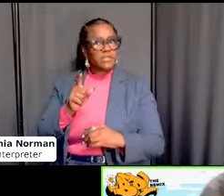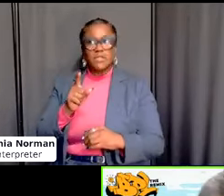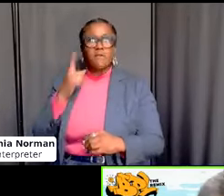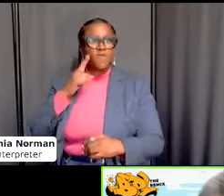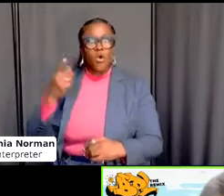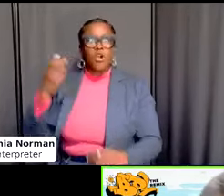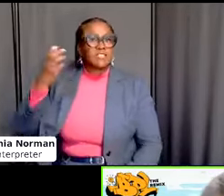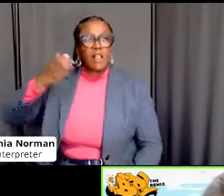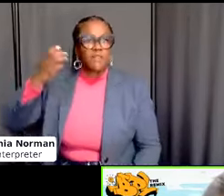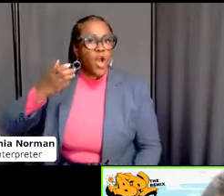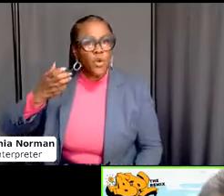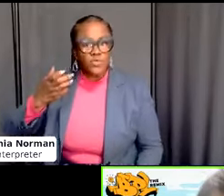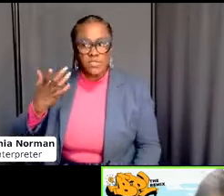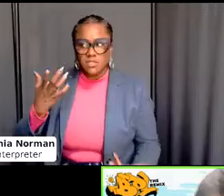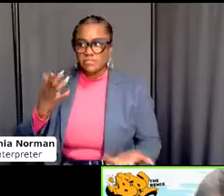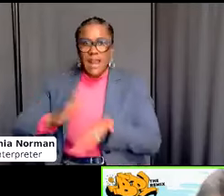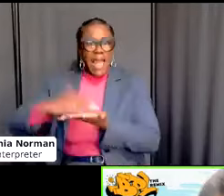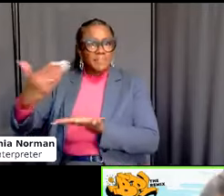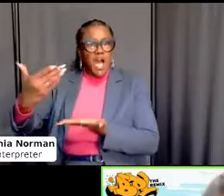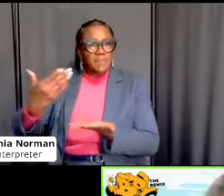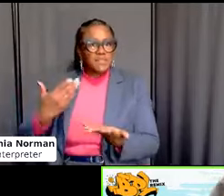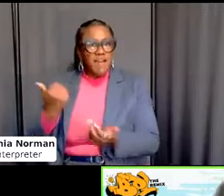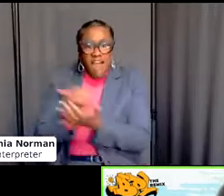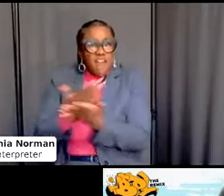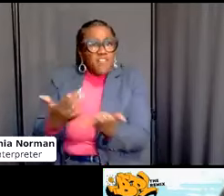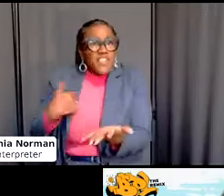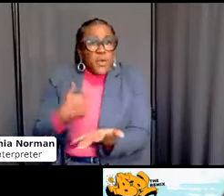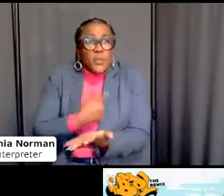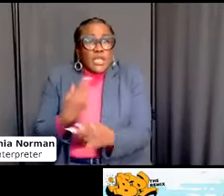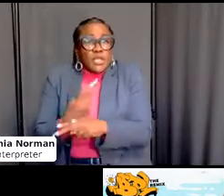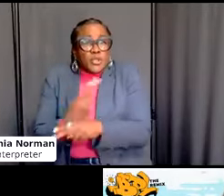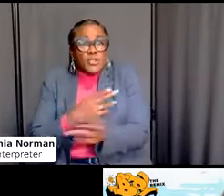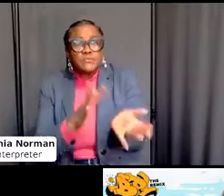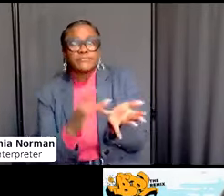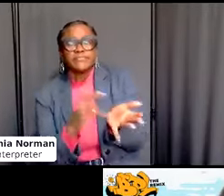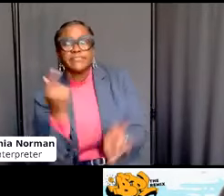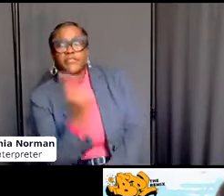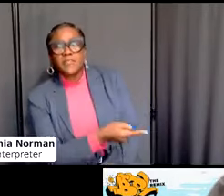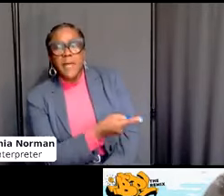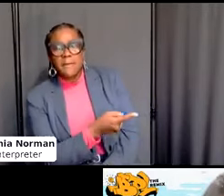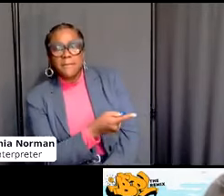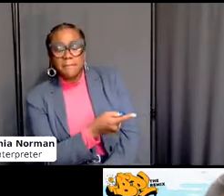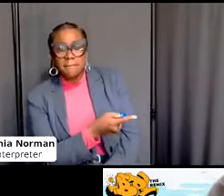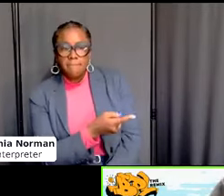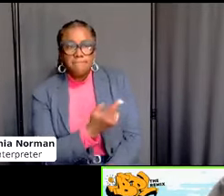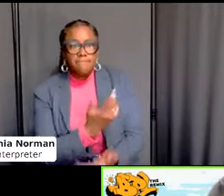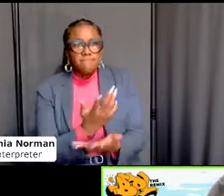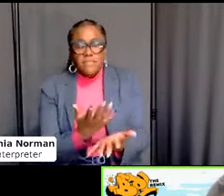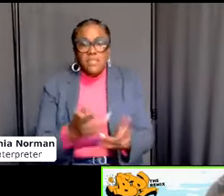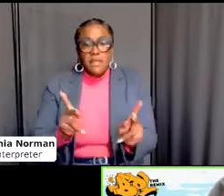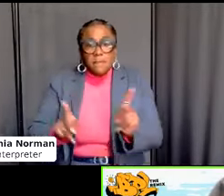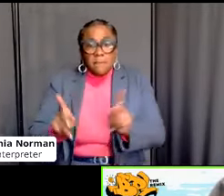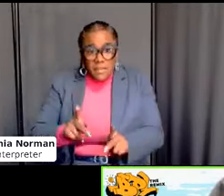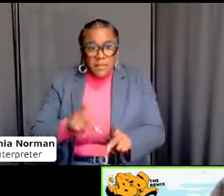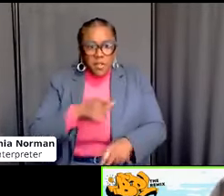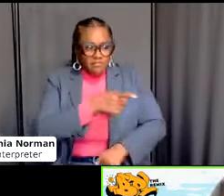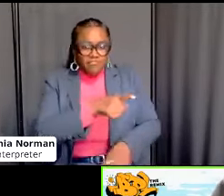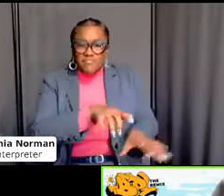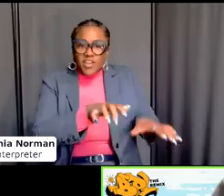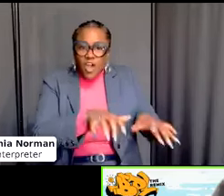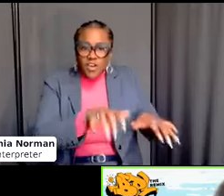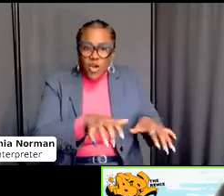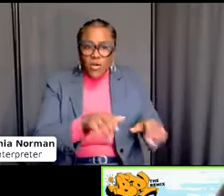phones, fueling our laptops that we're on right now, right? The people of the Congo continue